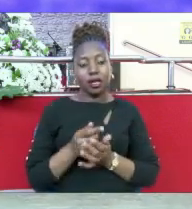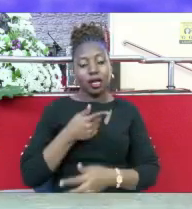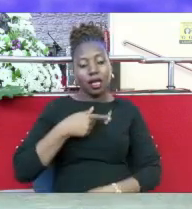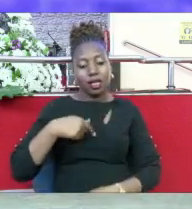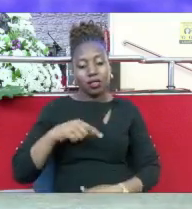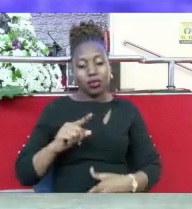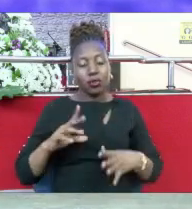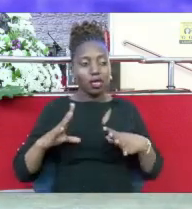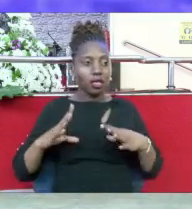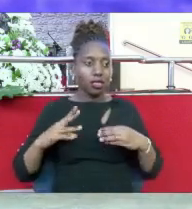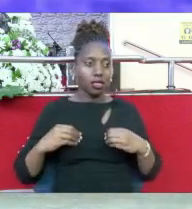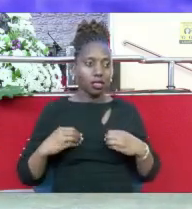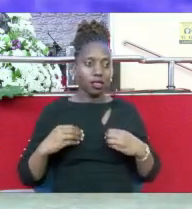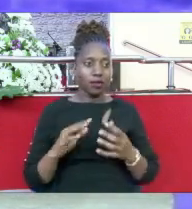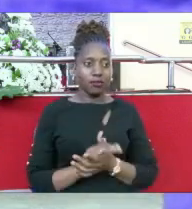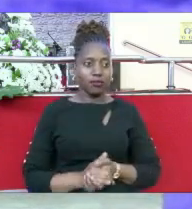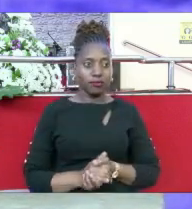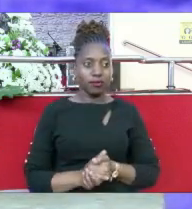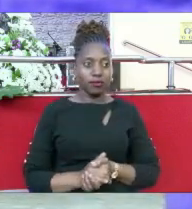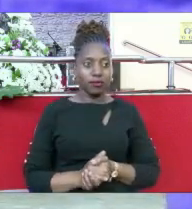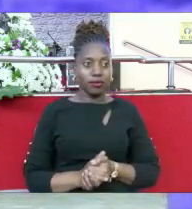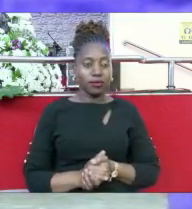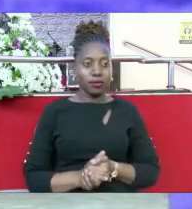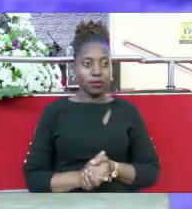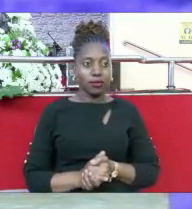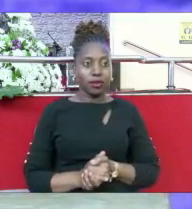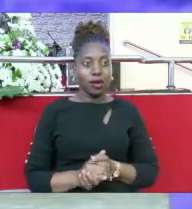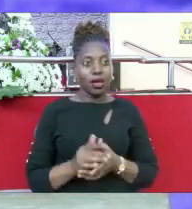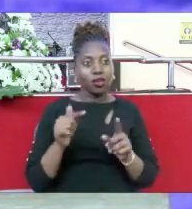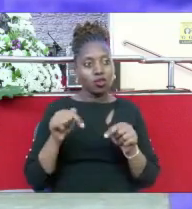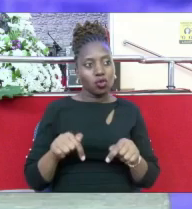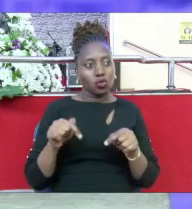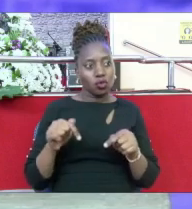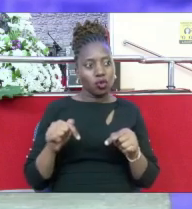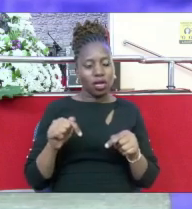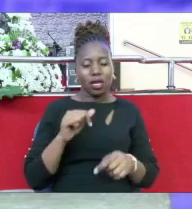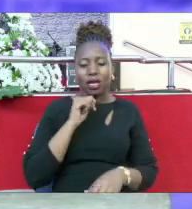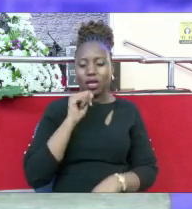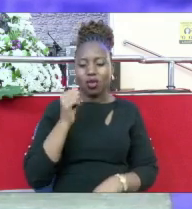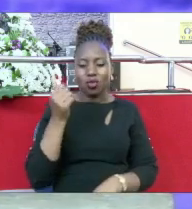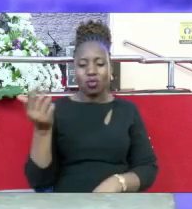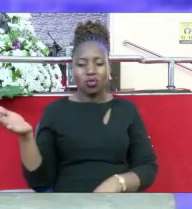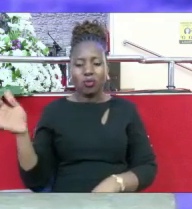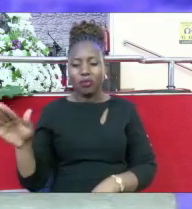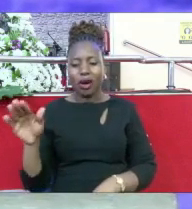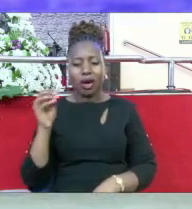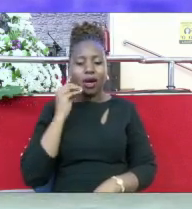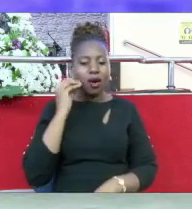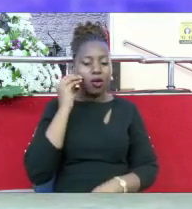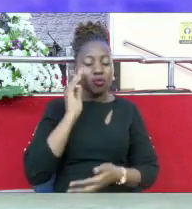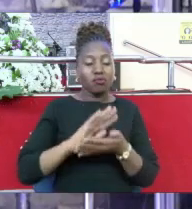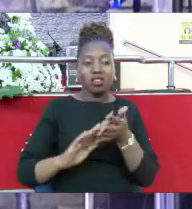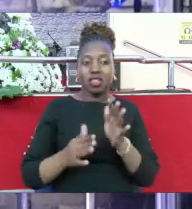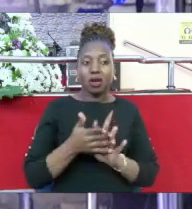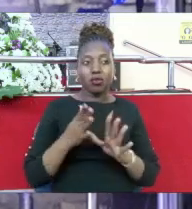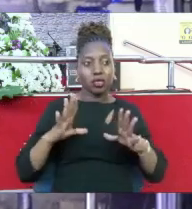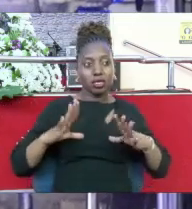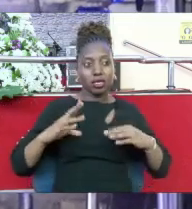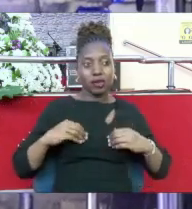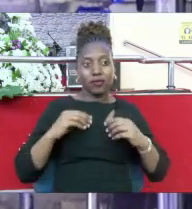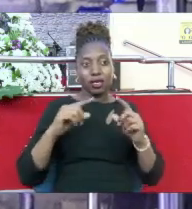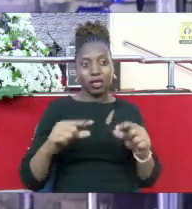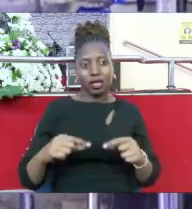receive. Lakini ni lazima tukaweza kupokea sisi. So today, don't go away without receiving the gift of God. Leo usiende